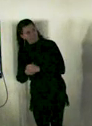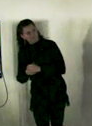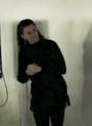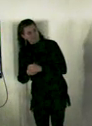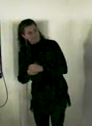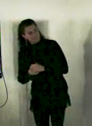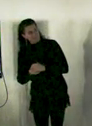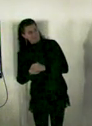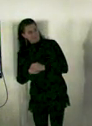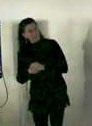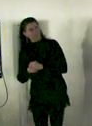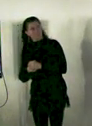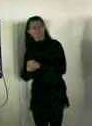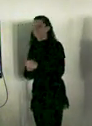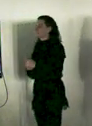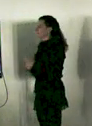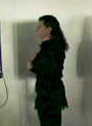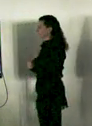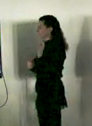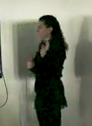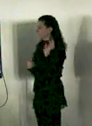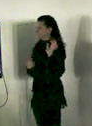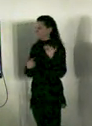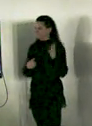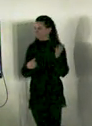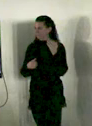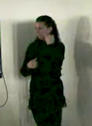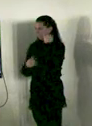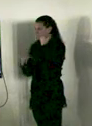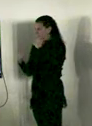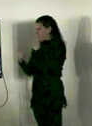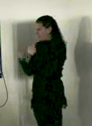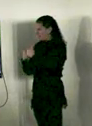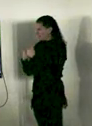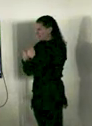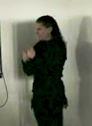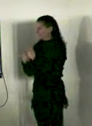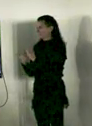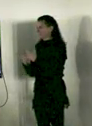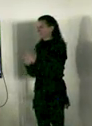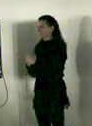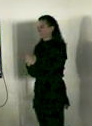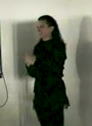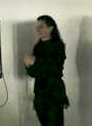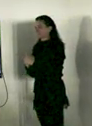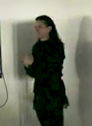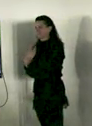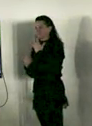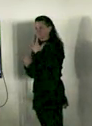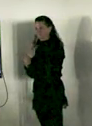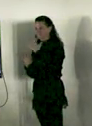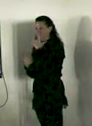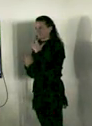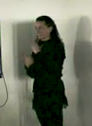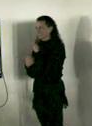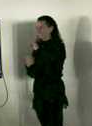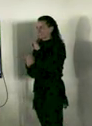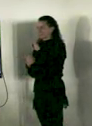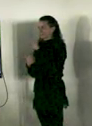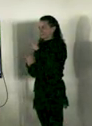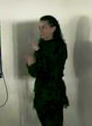Jason Brody from Far Cry 3. Now, if you've never played Far Cry 3, you're kind of lucky, because Jason Brody